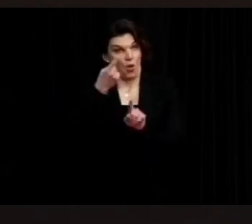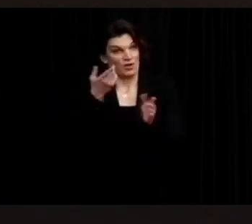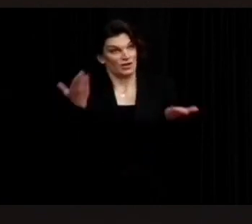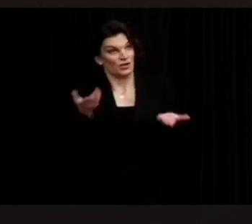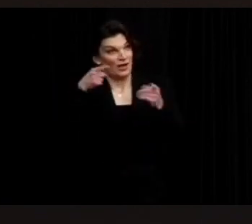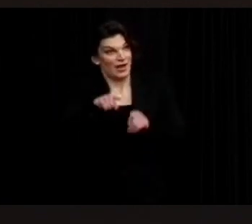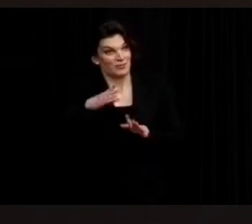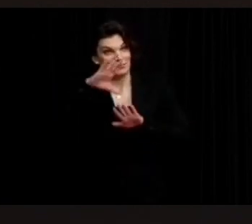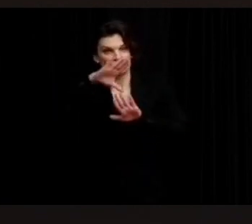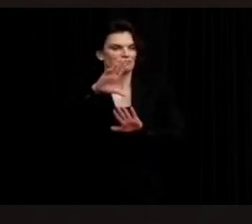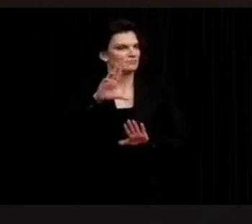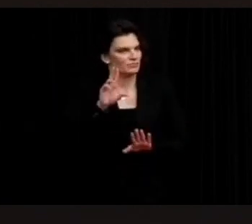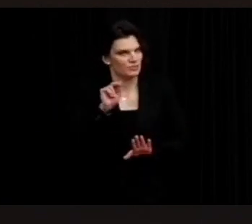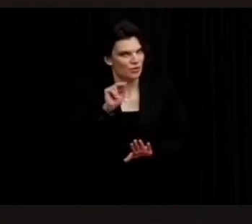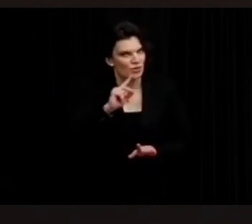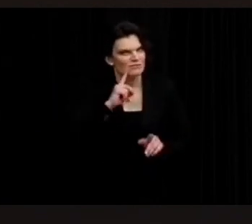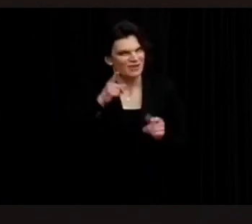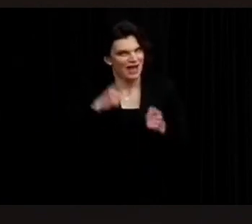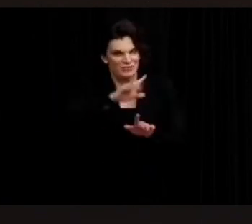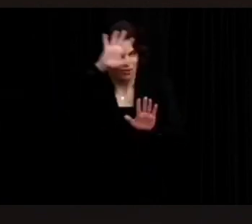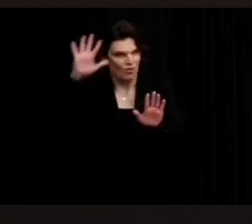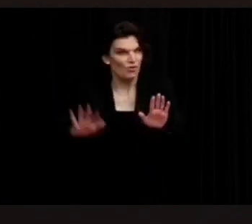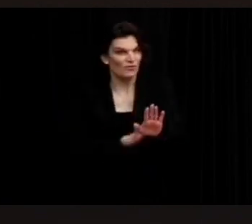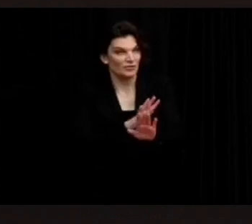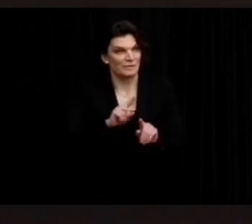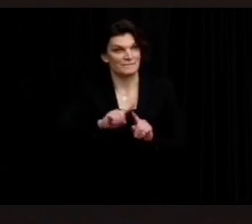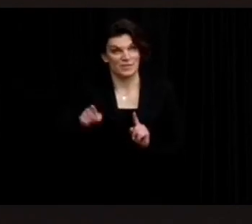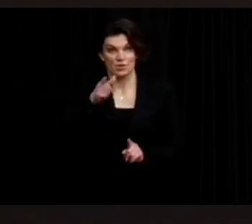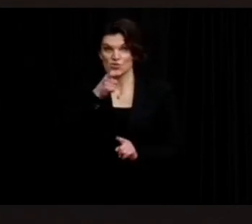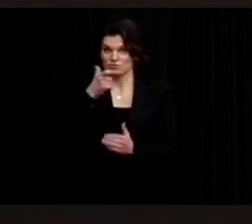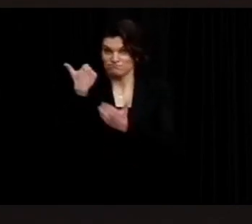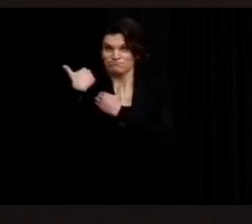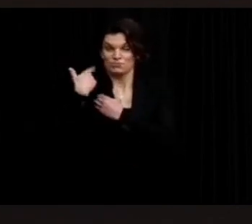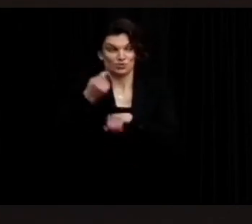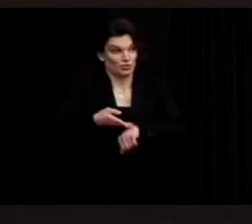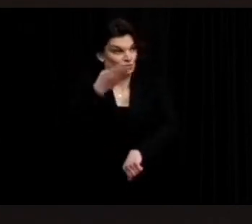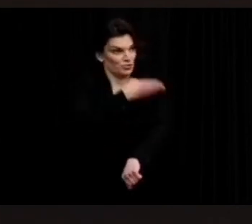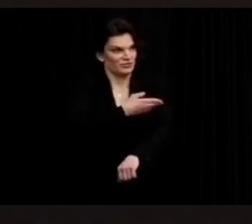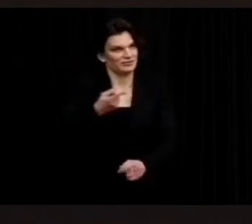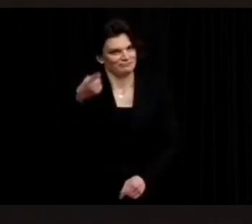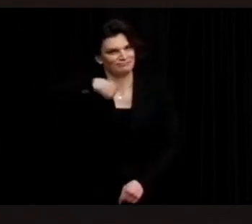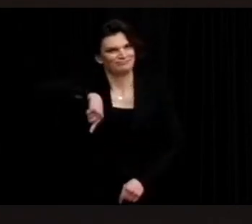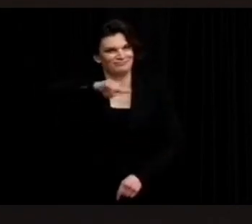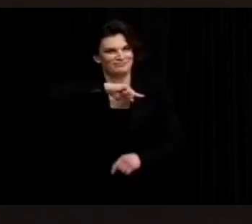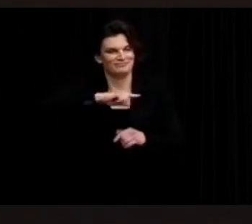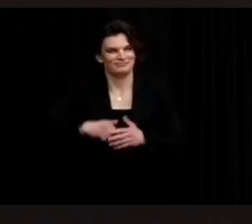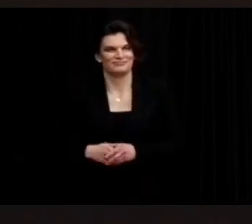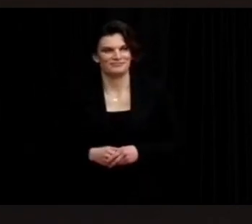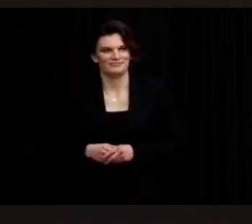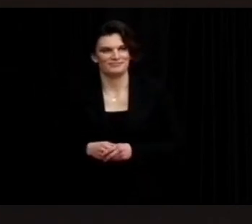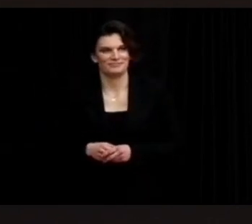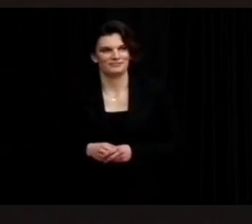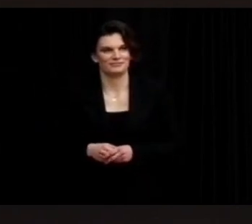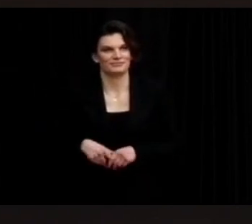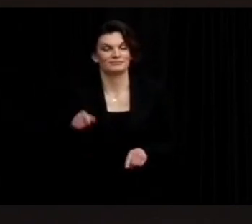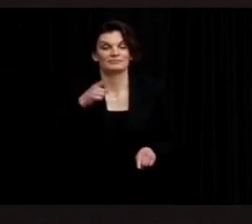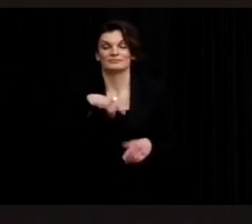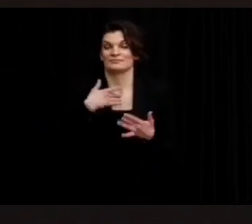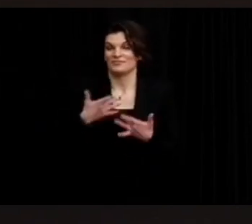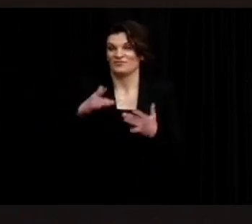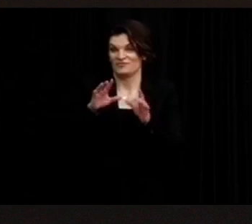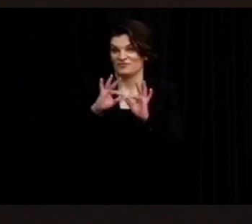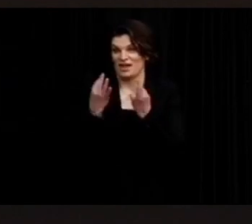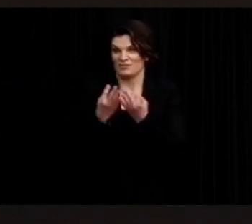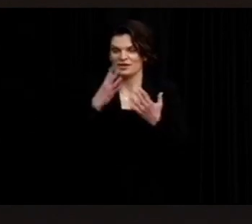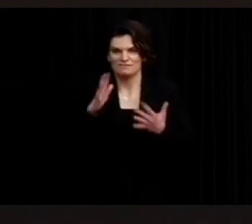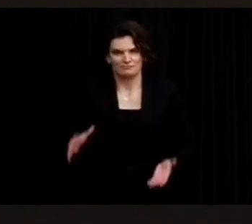responsibility to address it here in Michigan. Too many families spend more than half their monthly income on rent or mortgage.